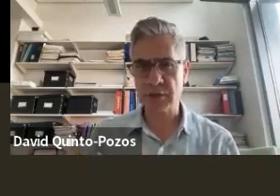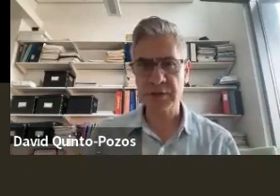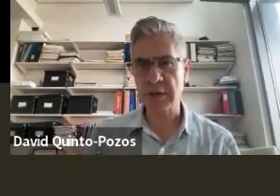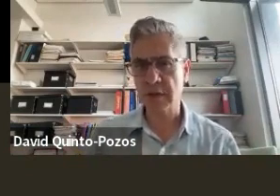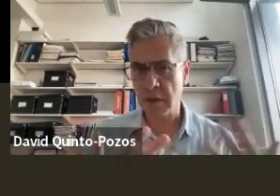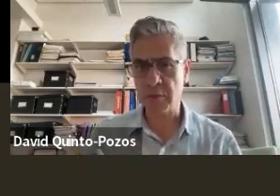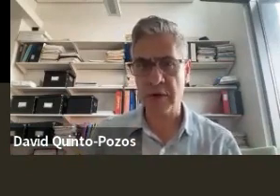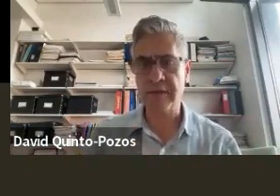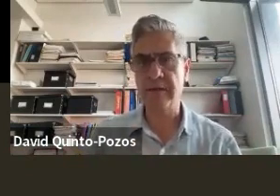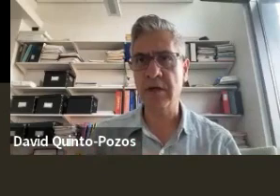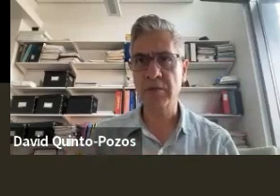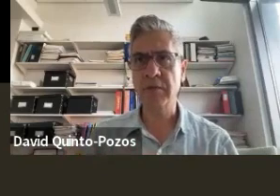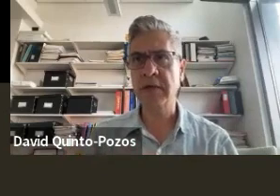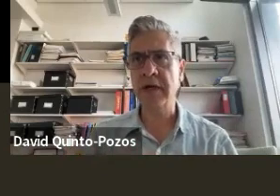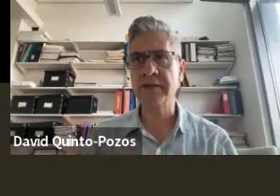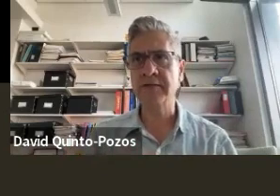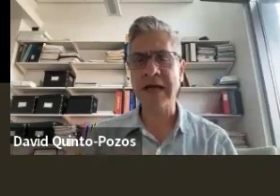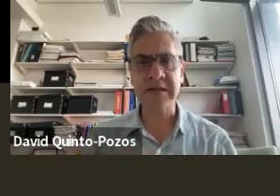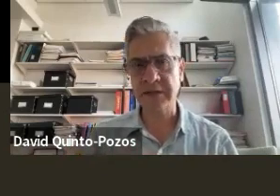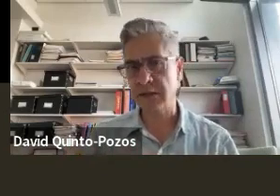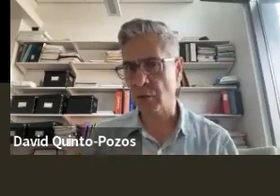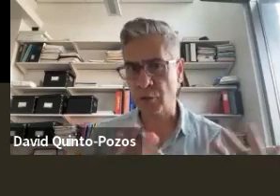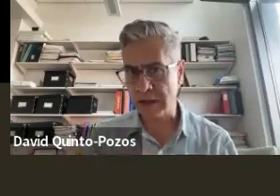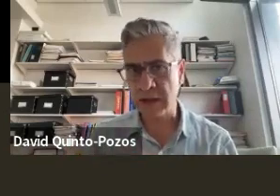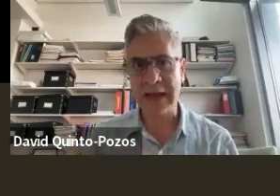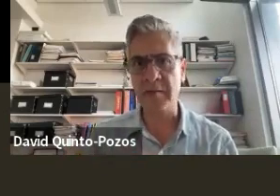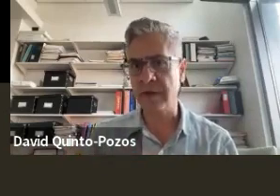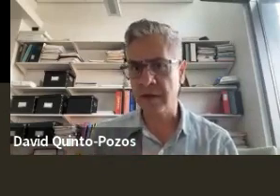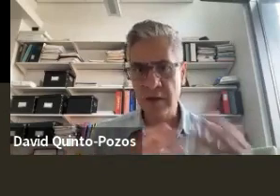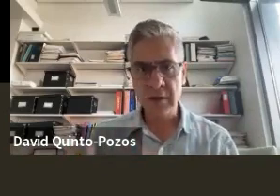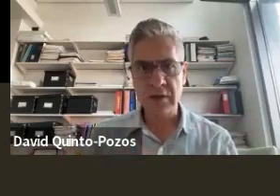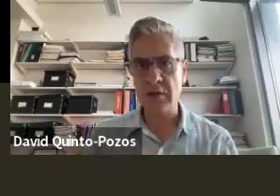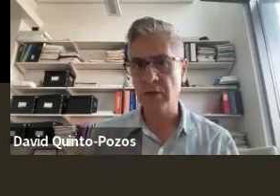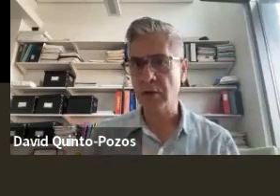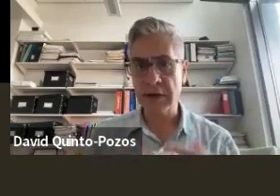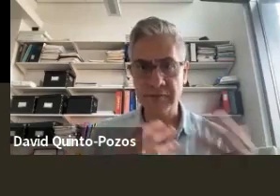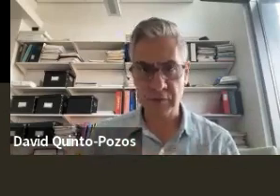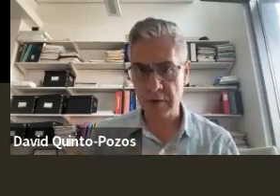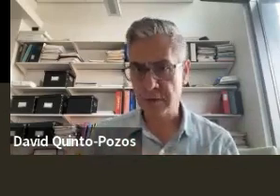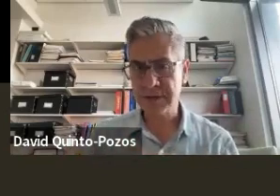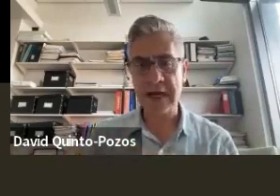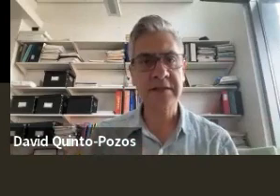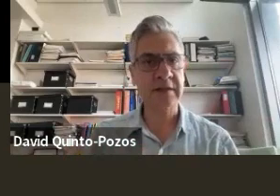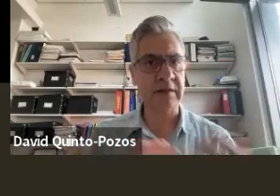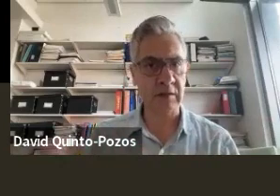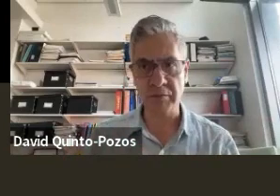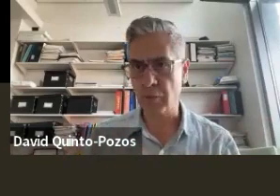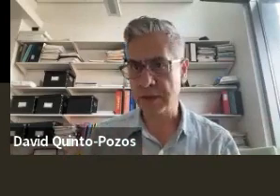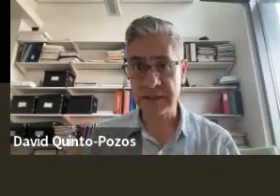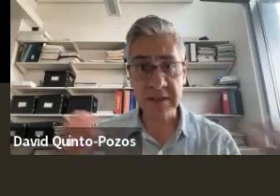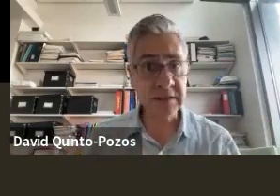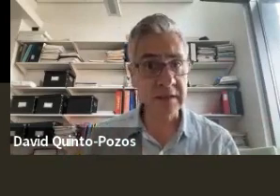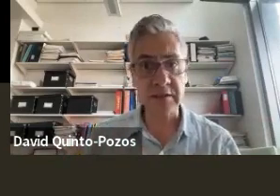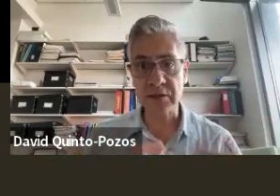what we do is that we come up with, the kinds of tasks that you would run in a lab, and then you have to run those tasks and then you